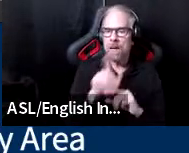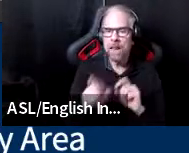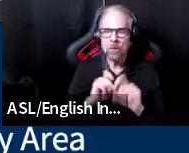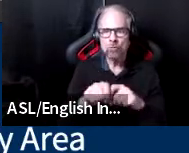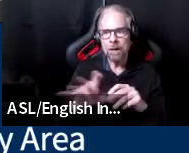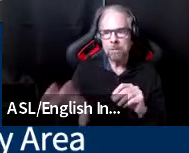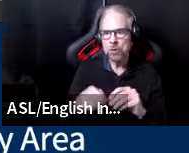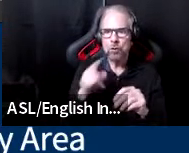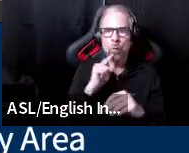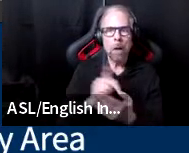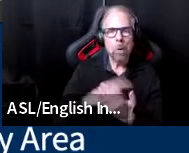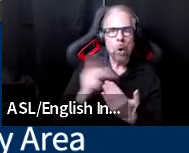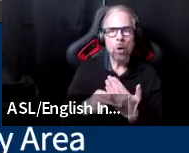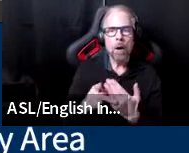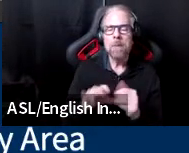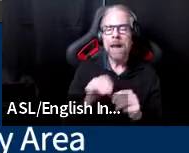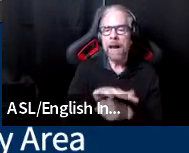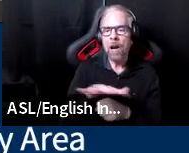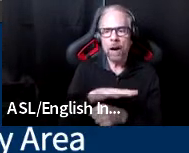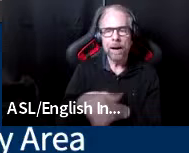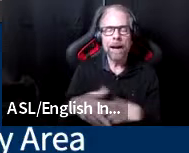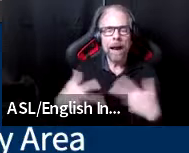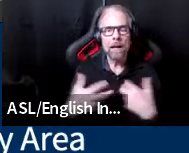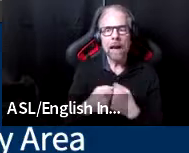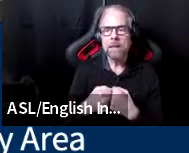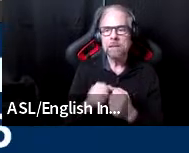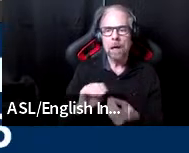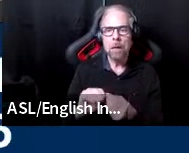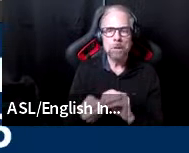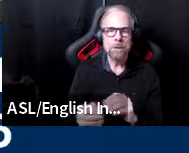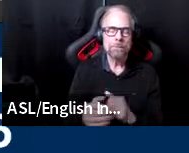area. Next slide.